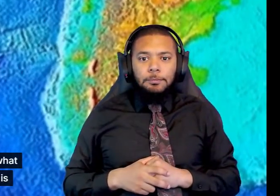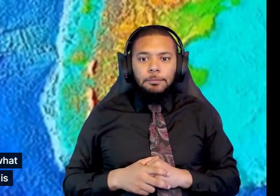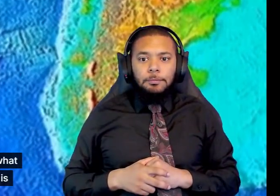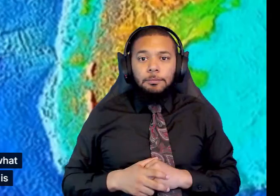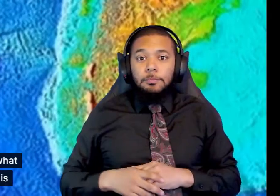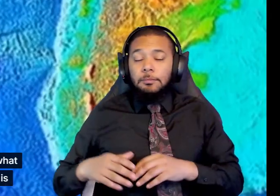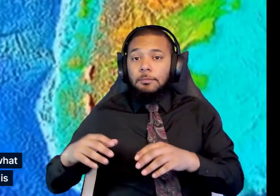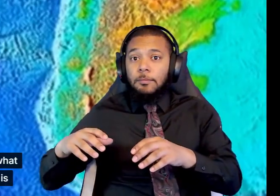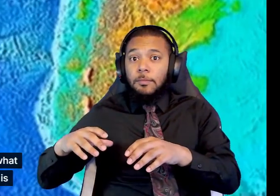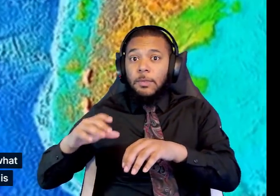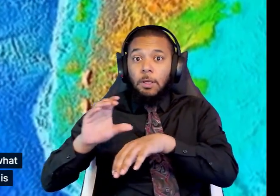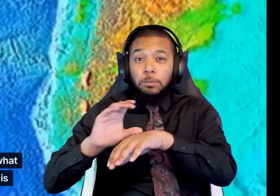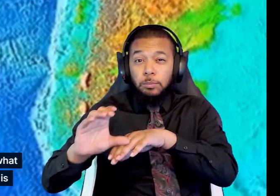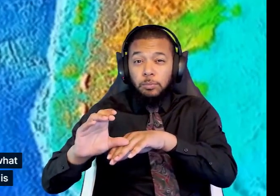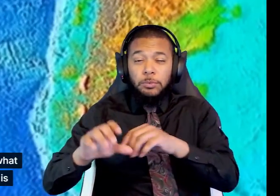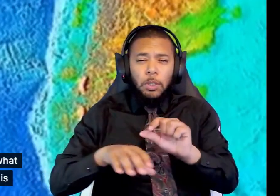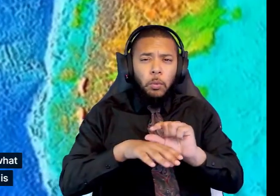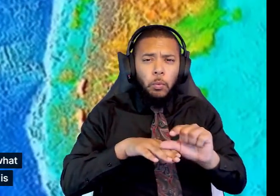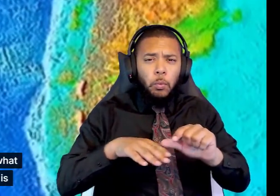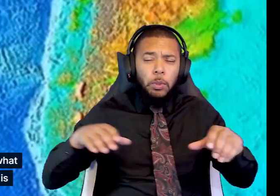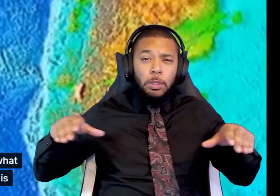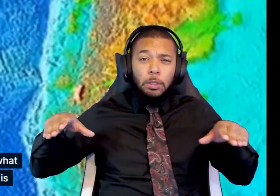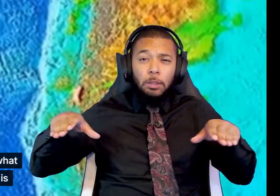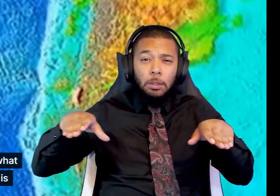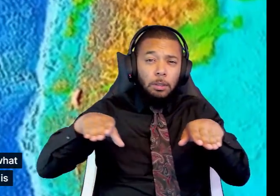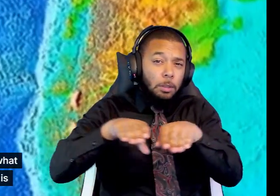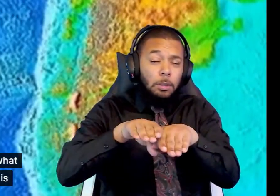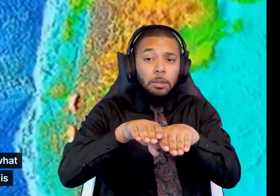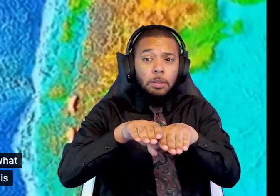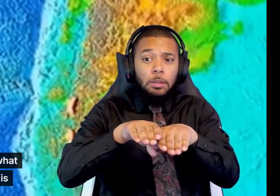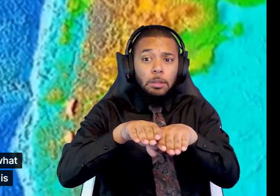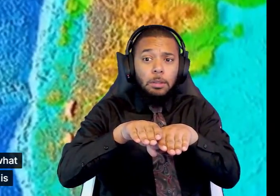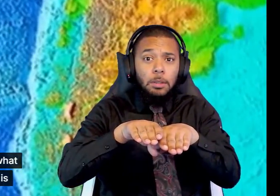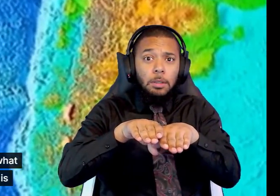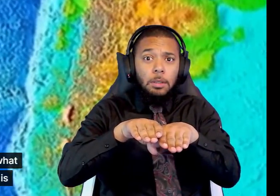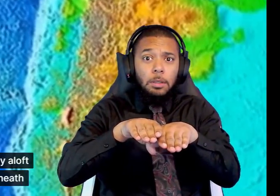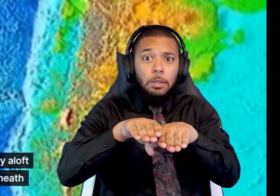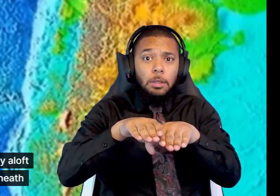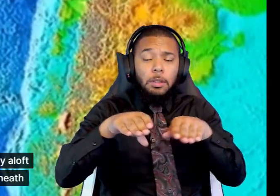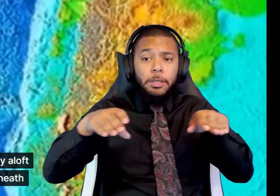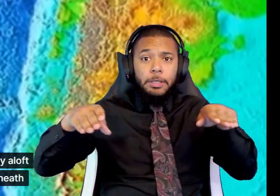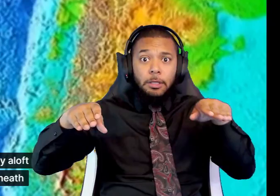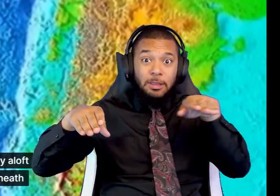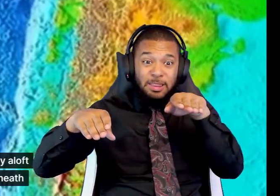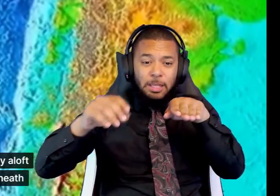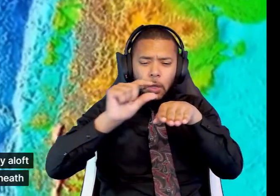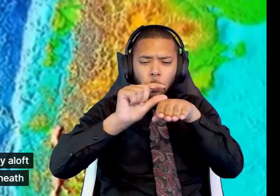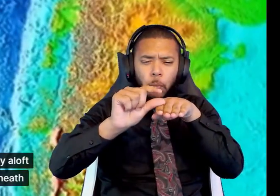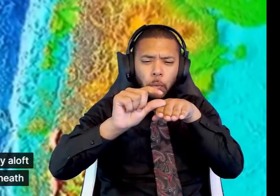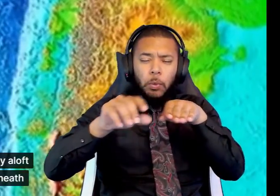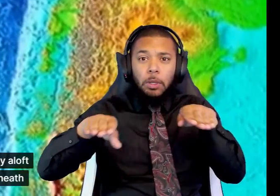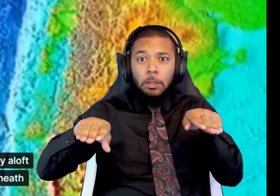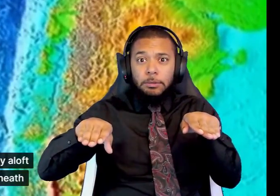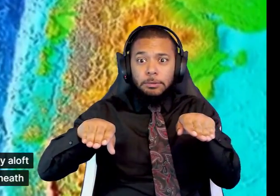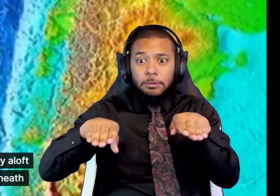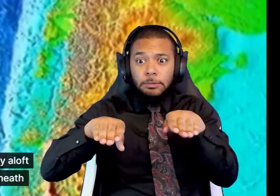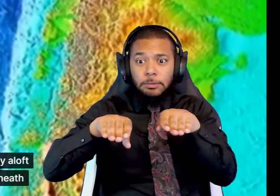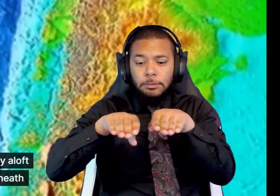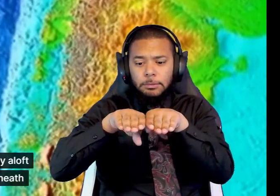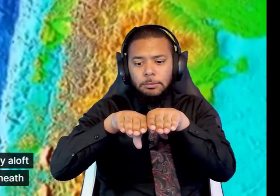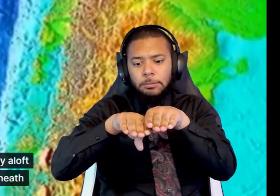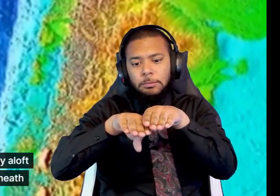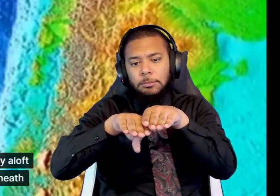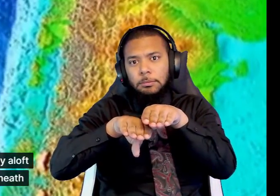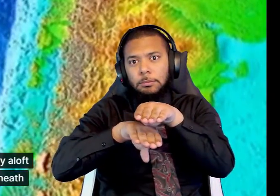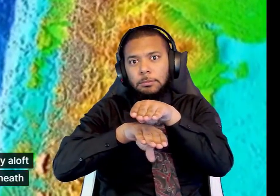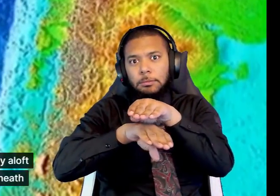continent-to-oceanic crust collisions, typically what happens is the continental crust, being less dense, has a tendency to stay aloft, while